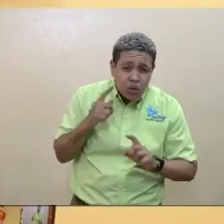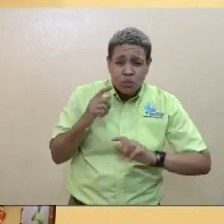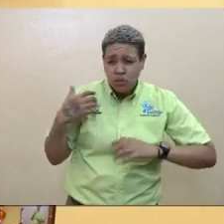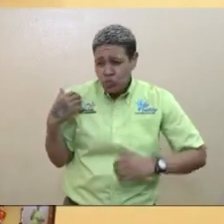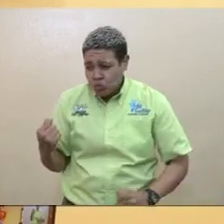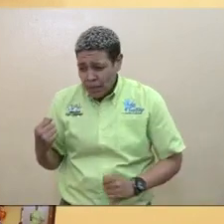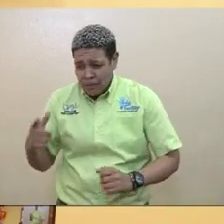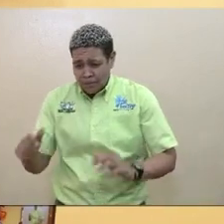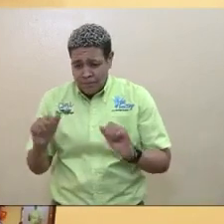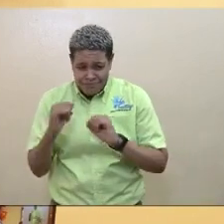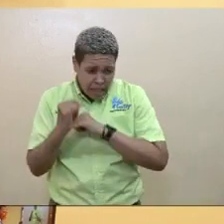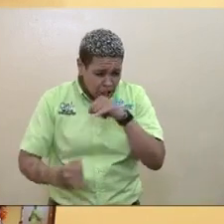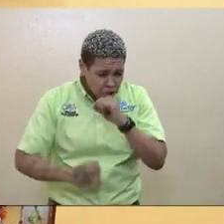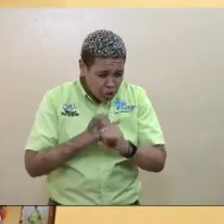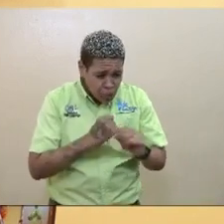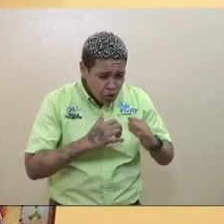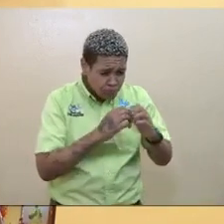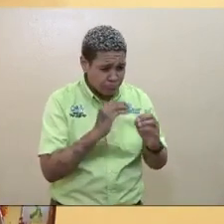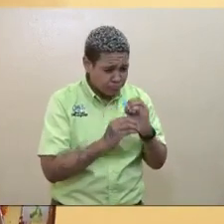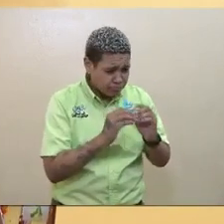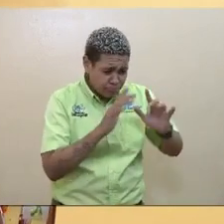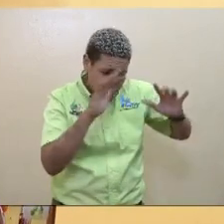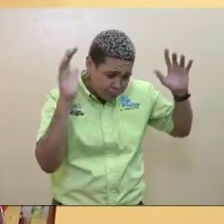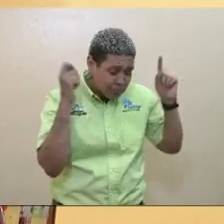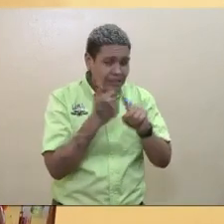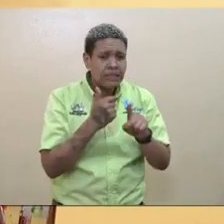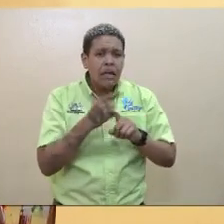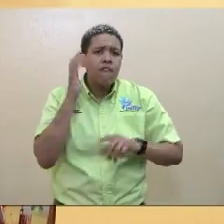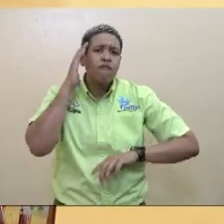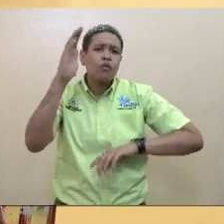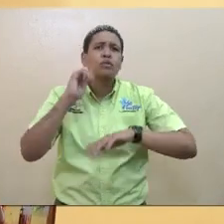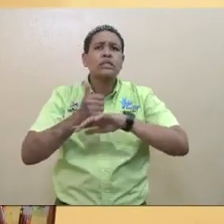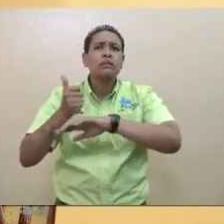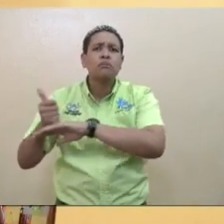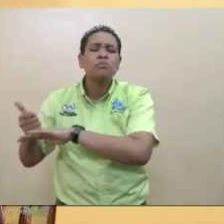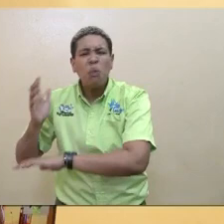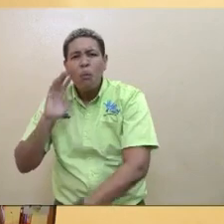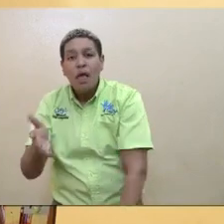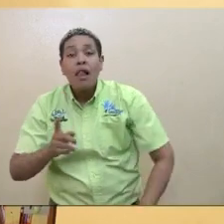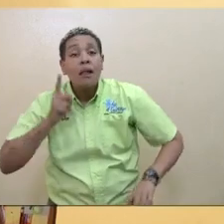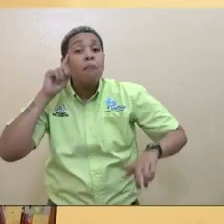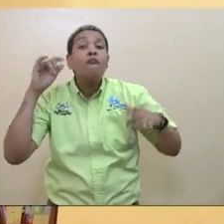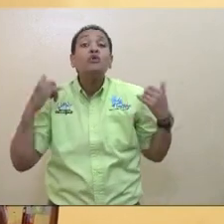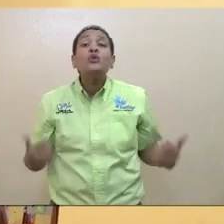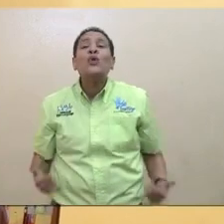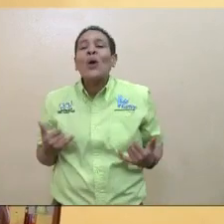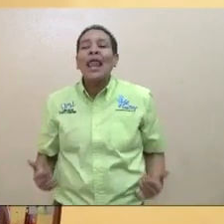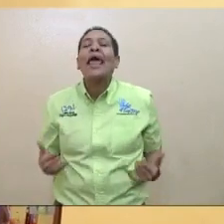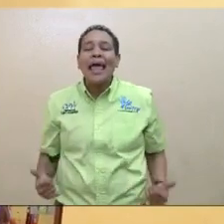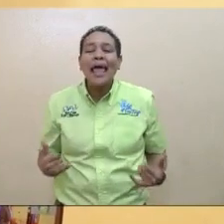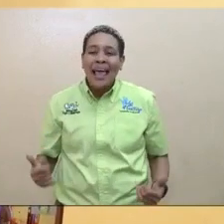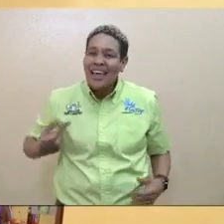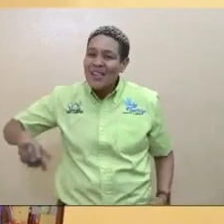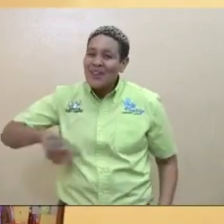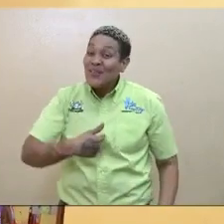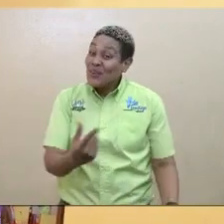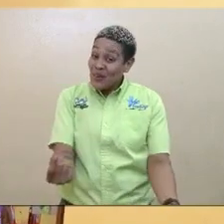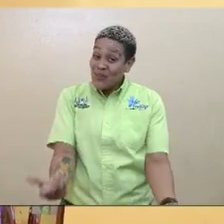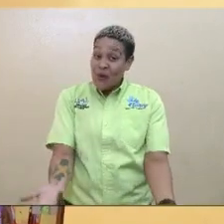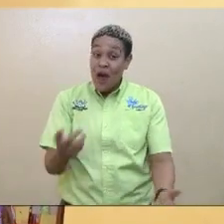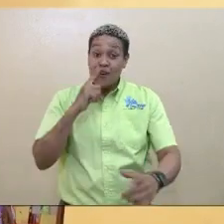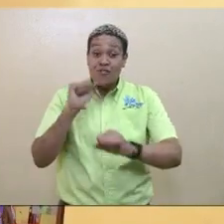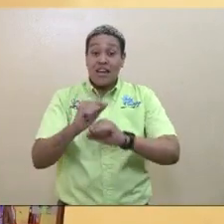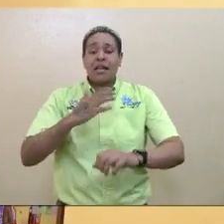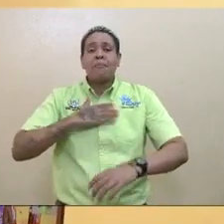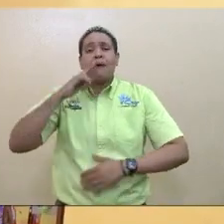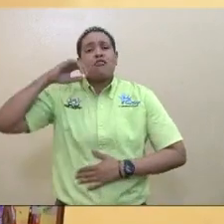will take those on in the future. But for today, it is indeed